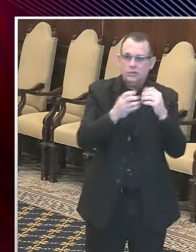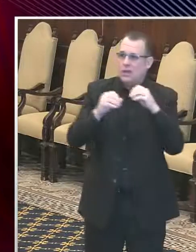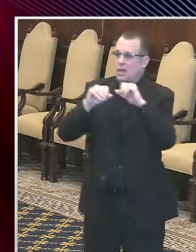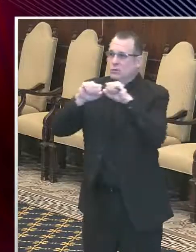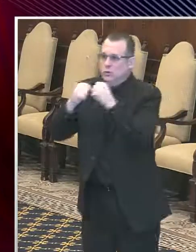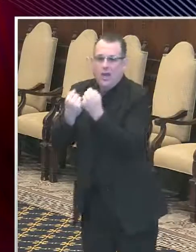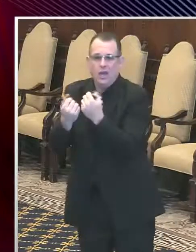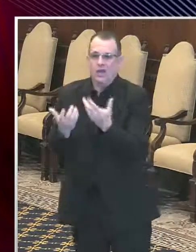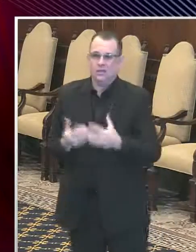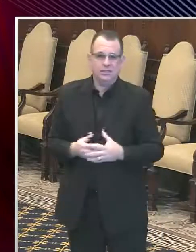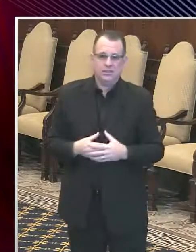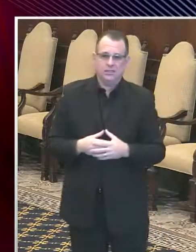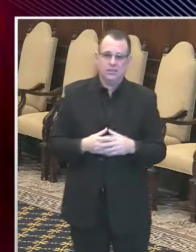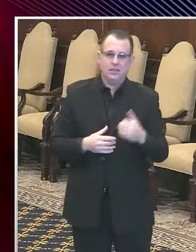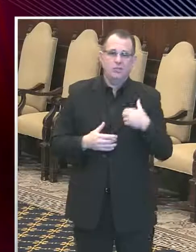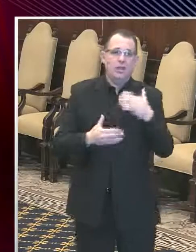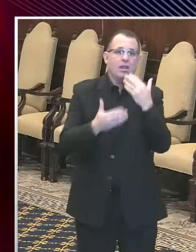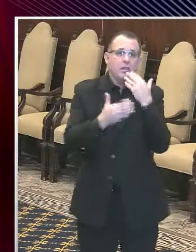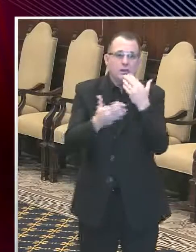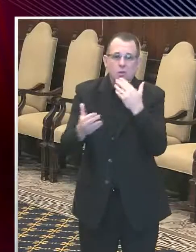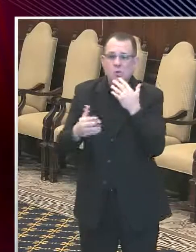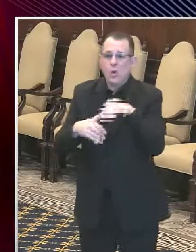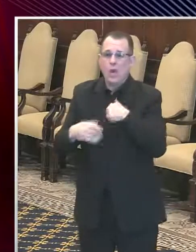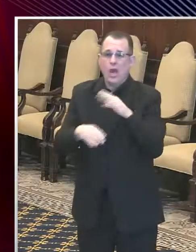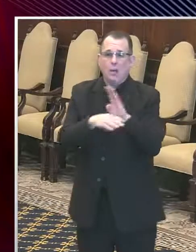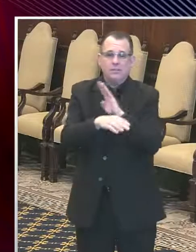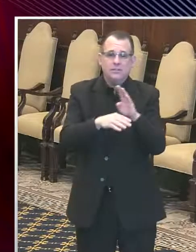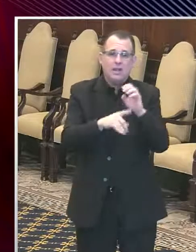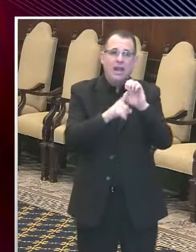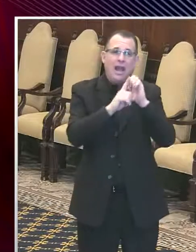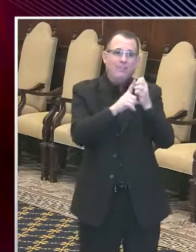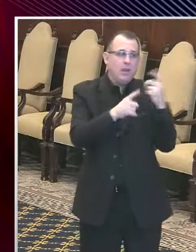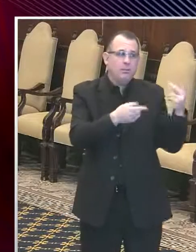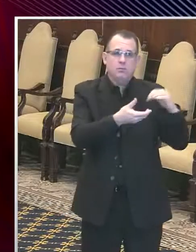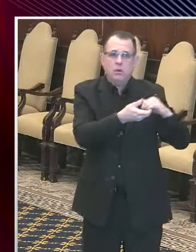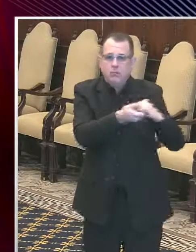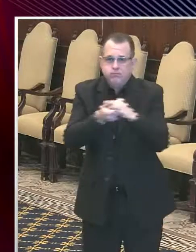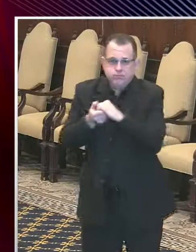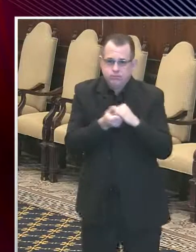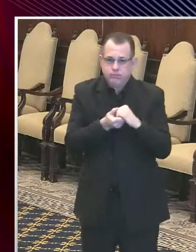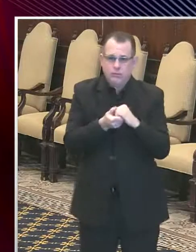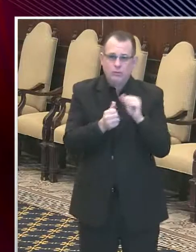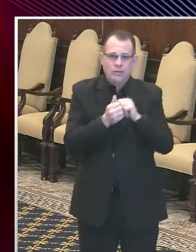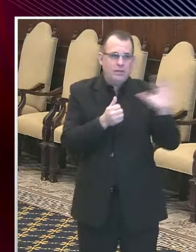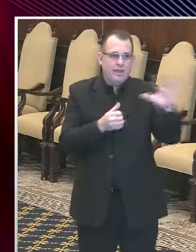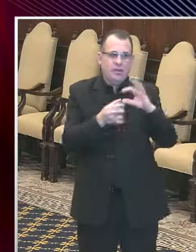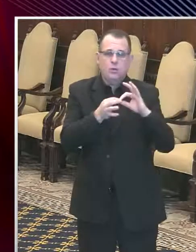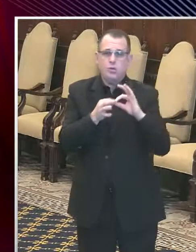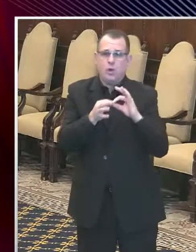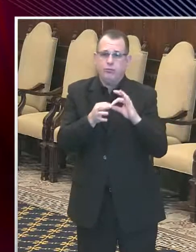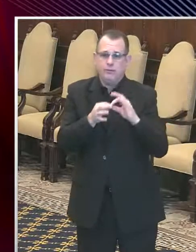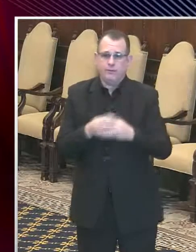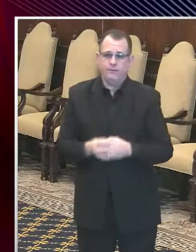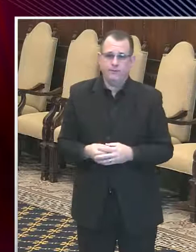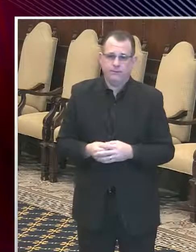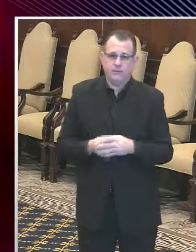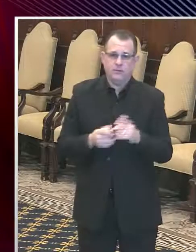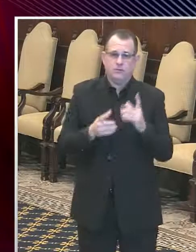Therefore, we thank our businesses and environmental partners for their cooperation as we revise the implementation timeline of this